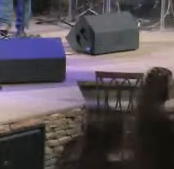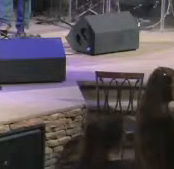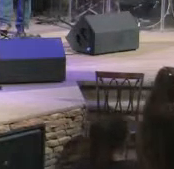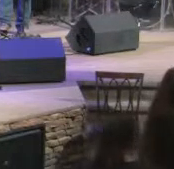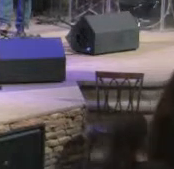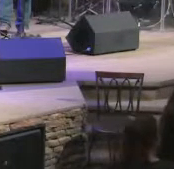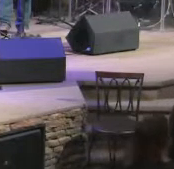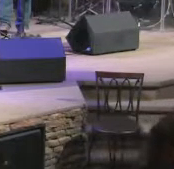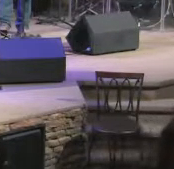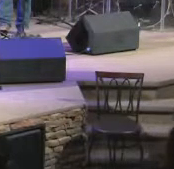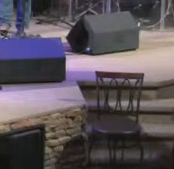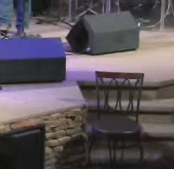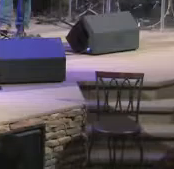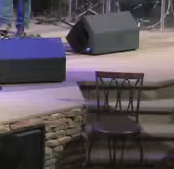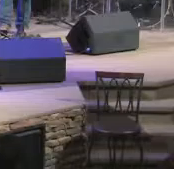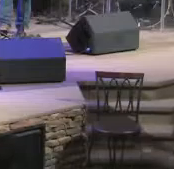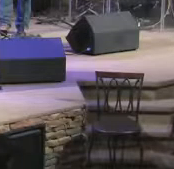Hallelujah.